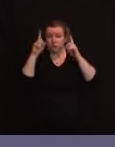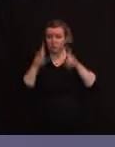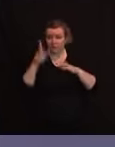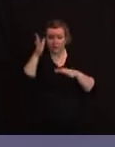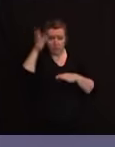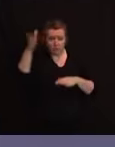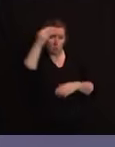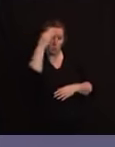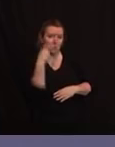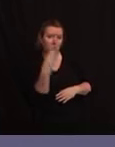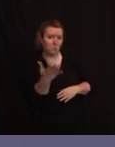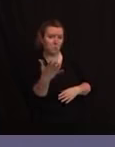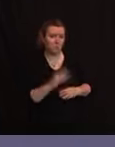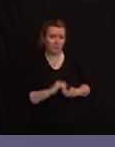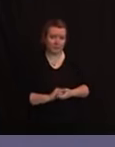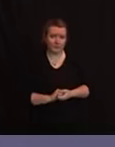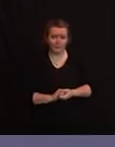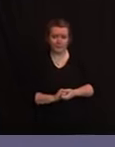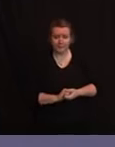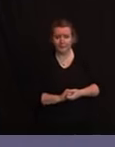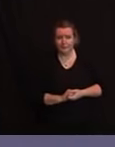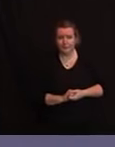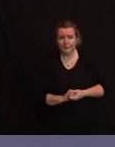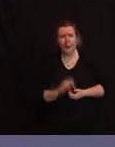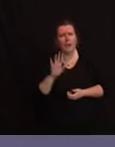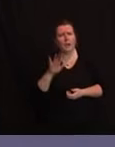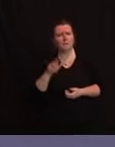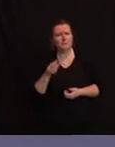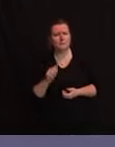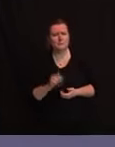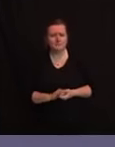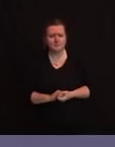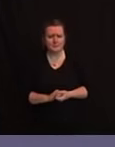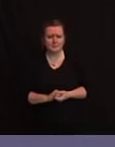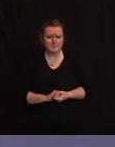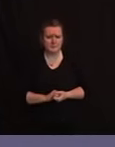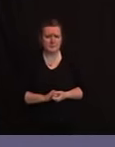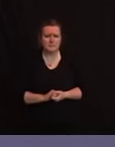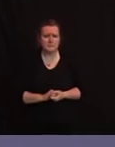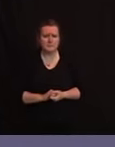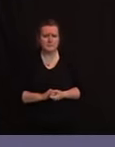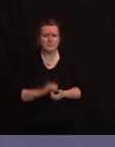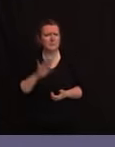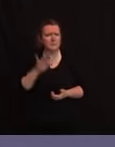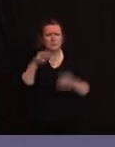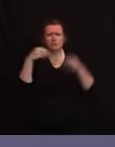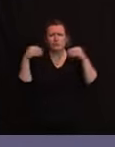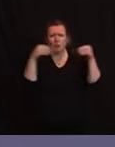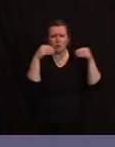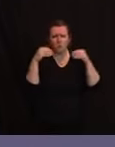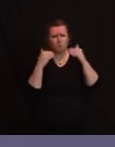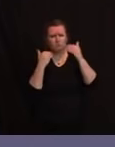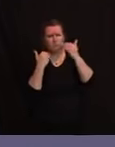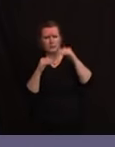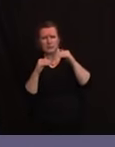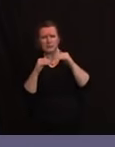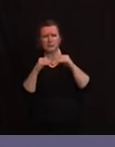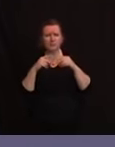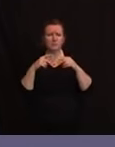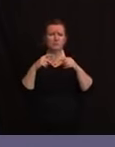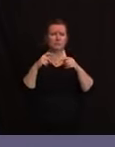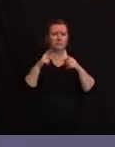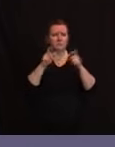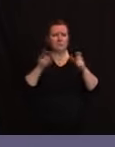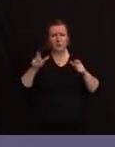finish my part of this. Was there any one thing on limiting retail? No, John, there wasn't any one thing, but we heard too many